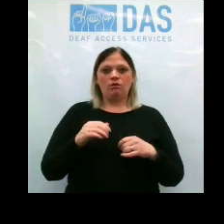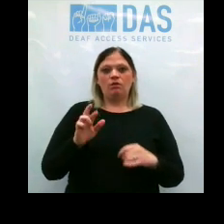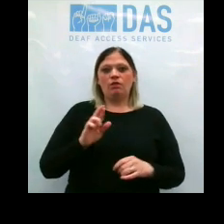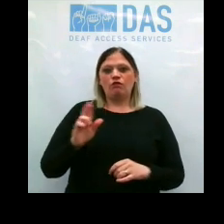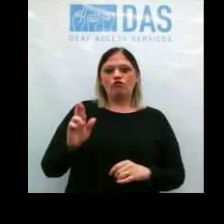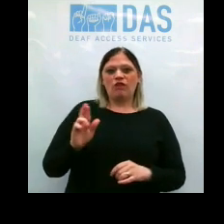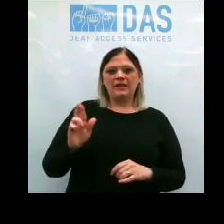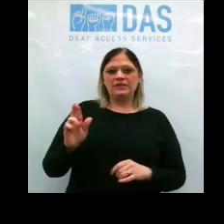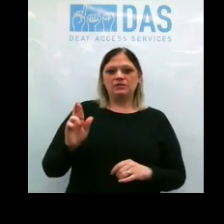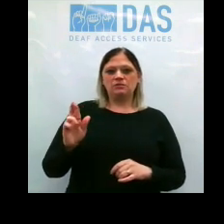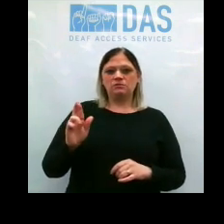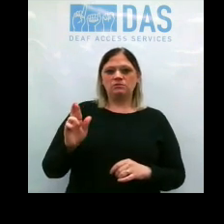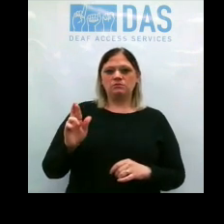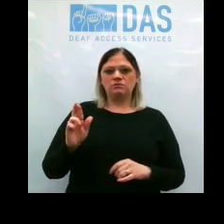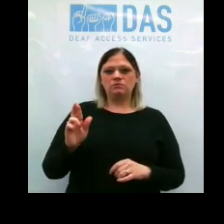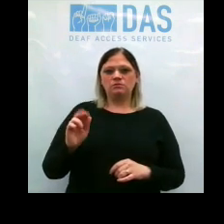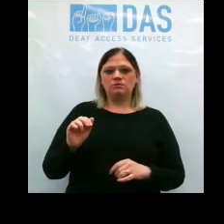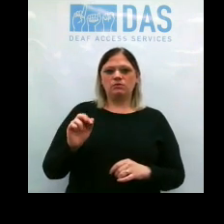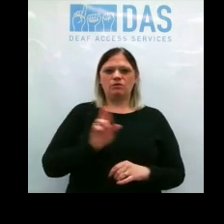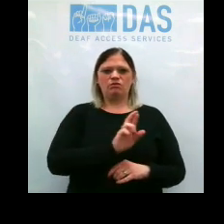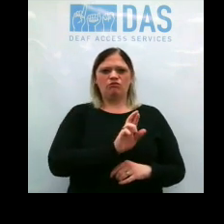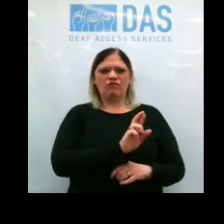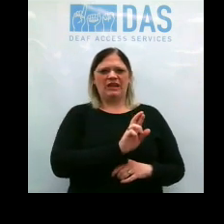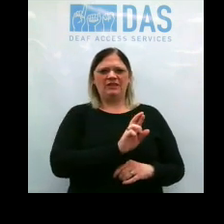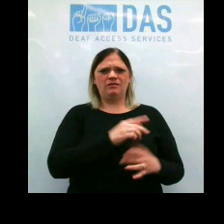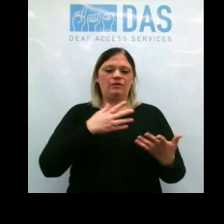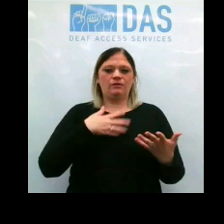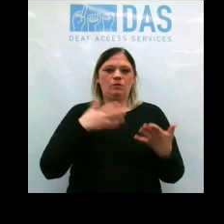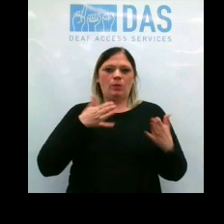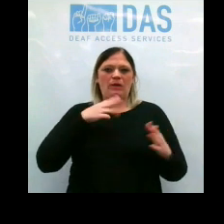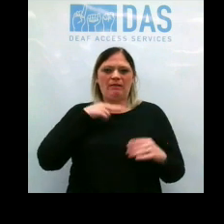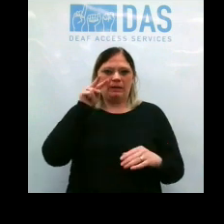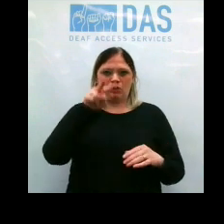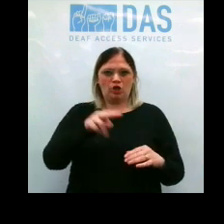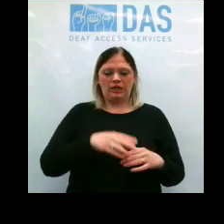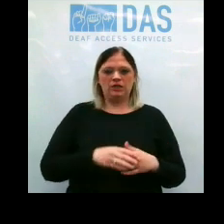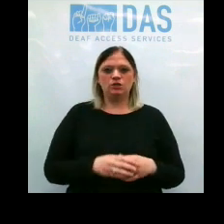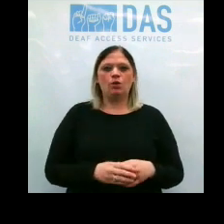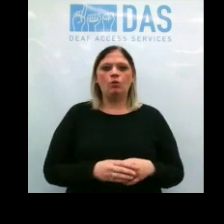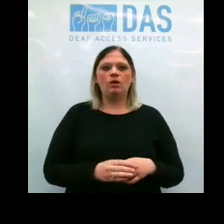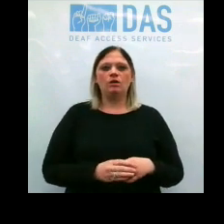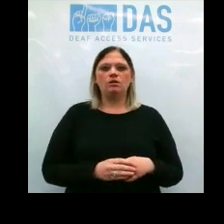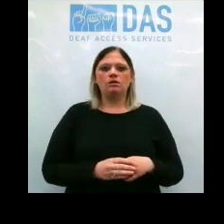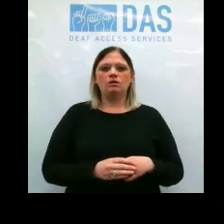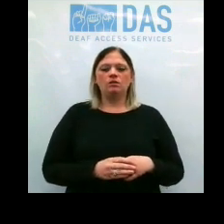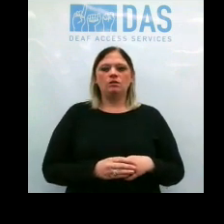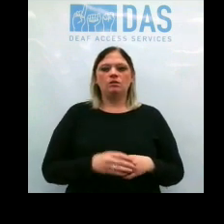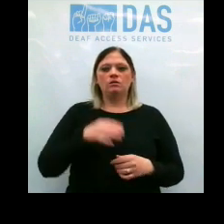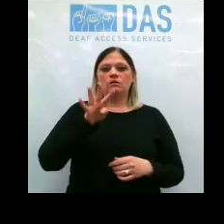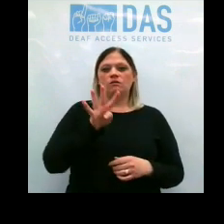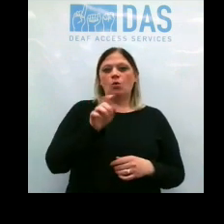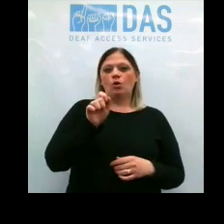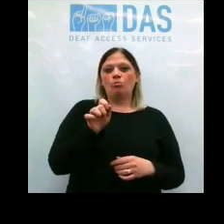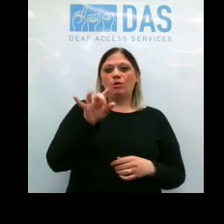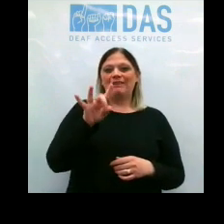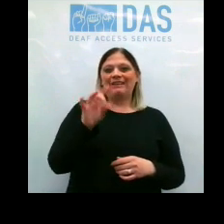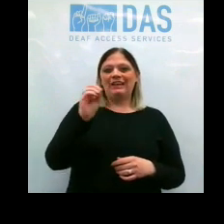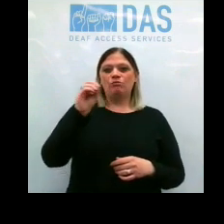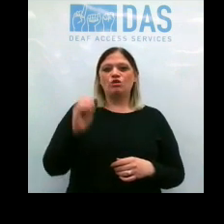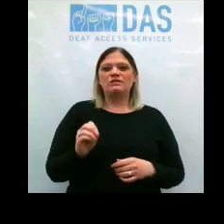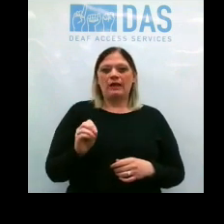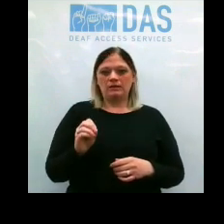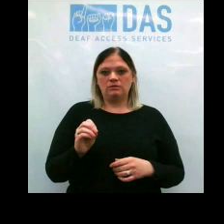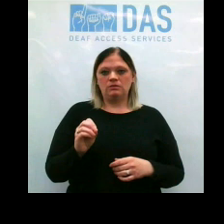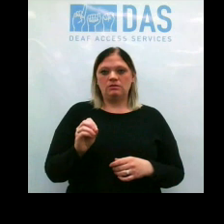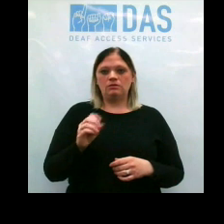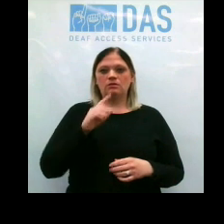column, at least as I'm looking at it, right-hand column, you will see that 4.8% of the population